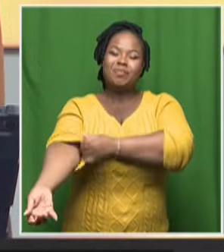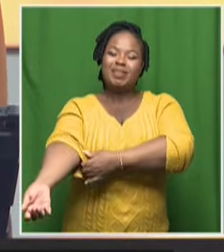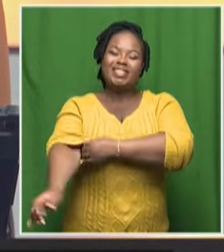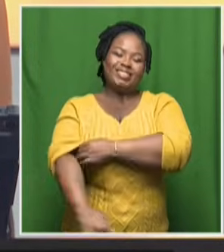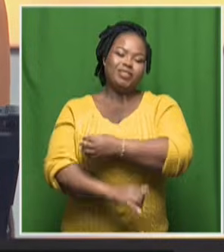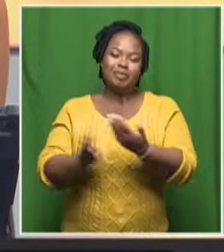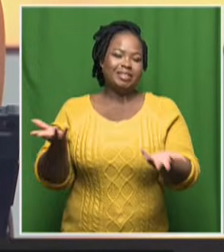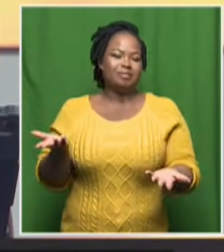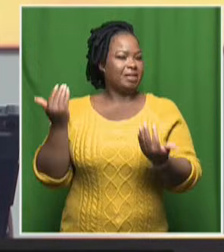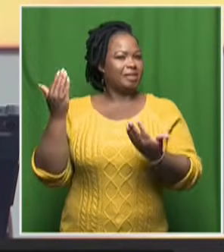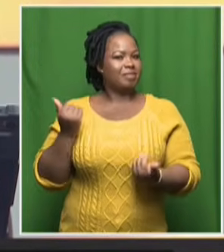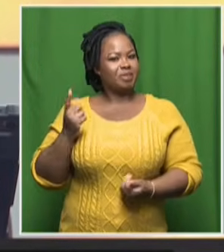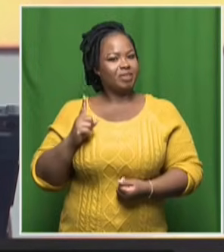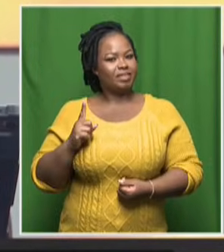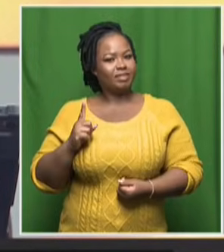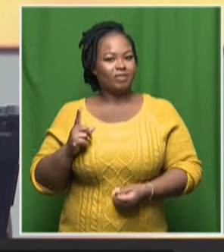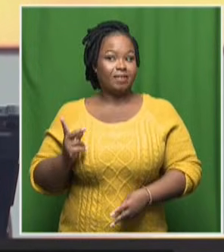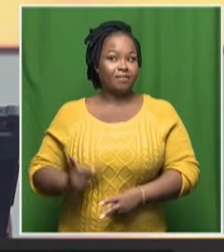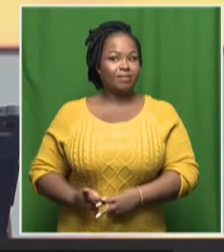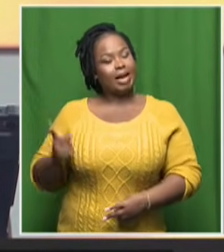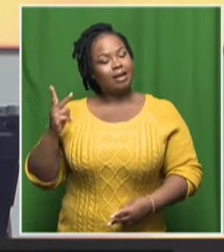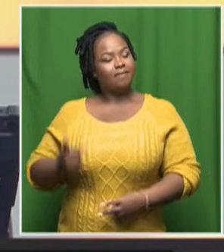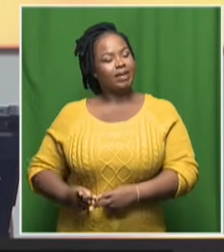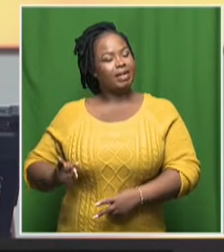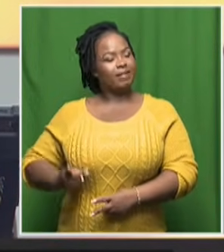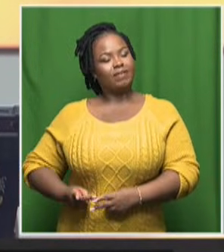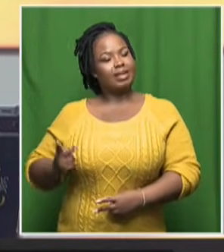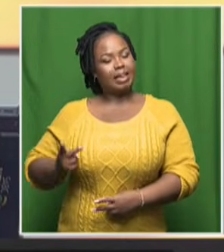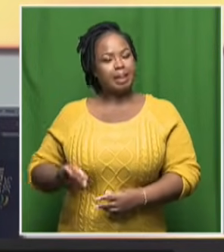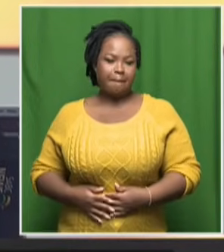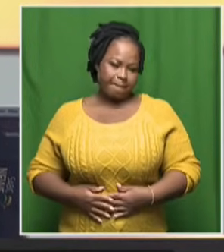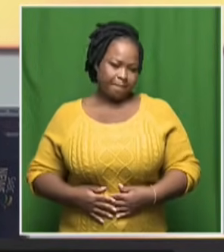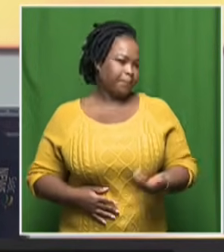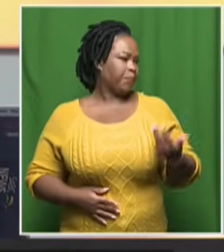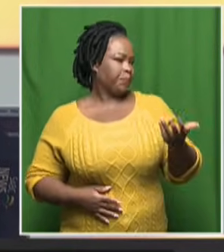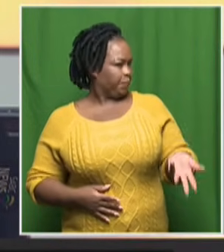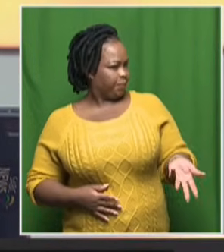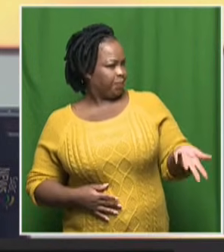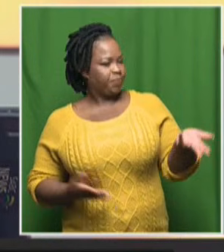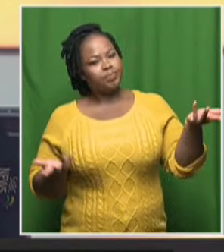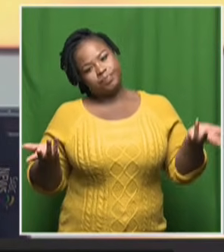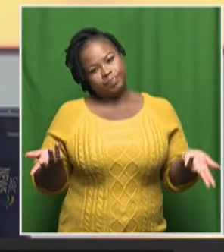So what do we expect for this grand finale? Okay, wow.